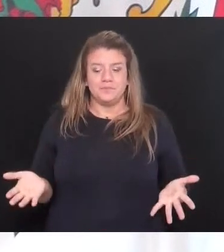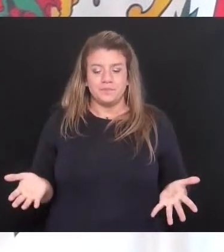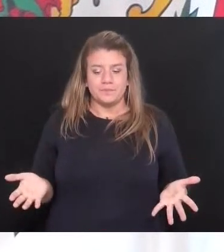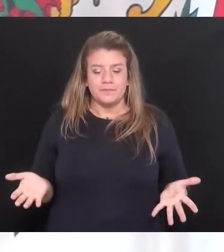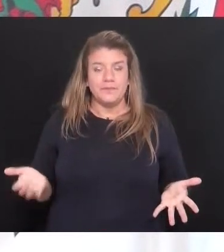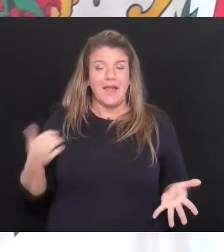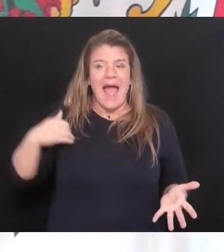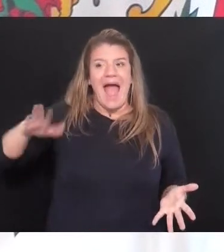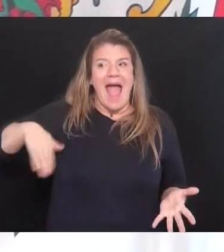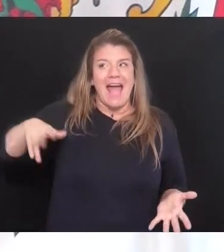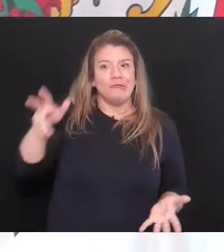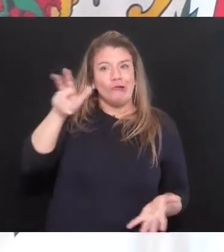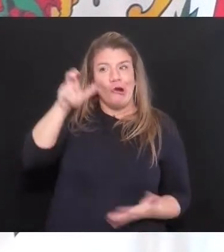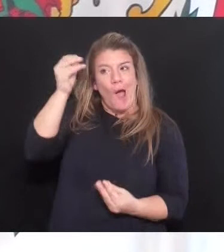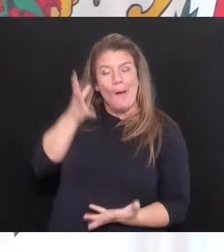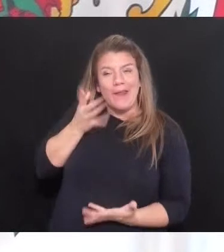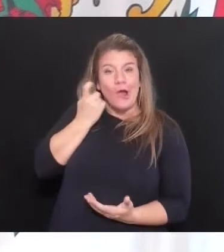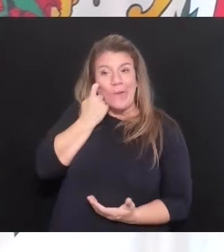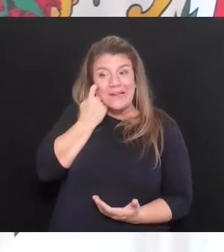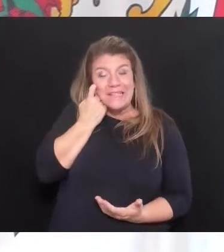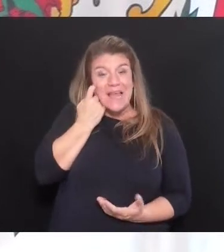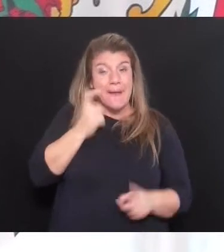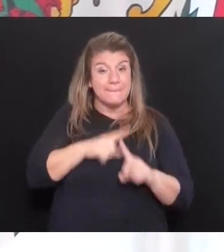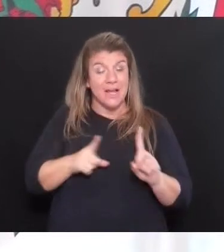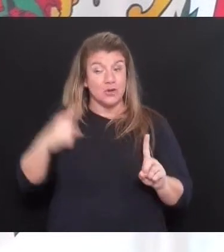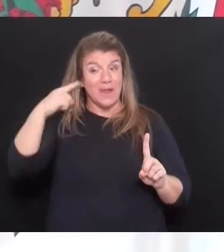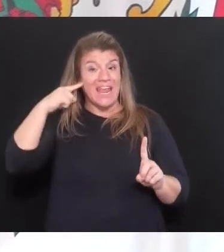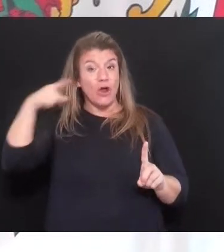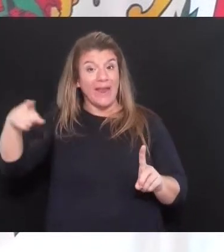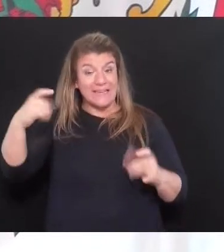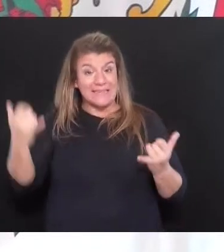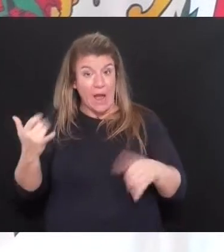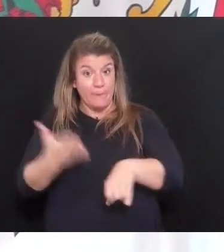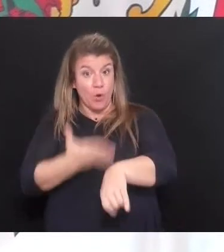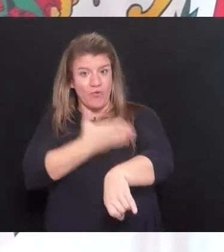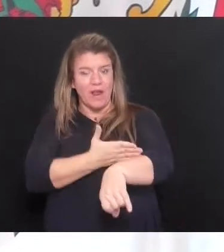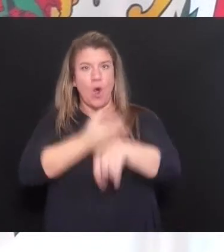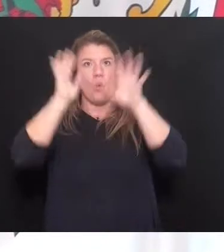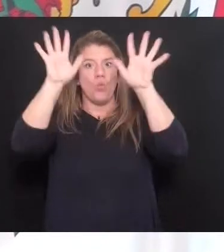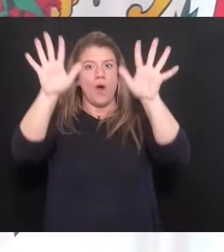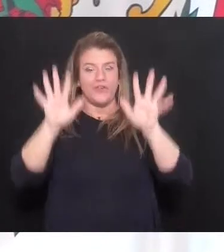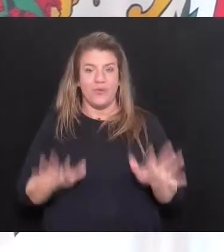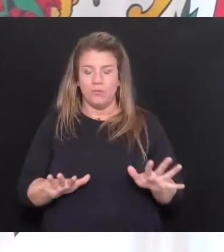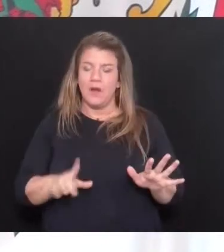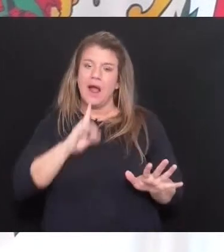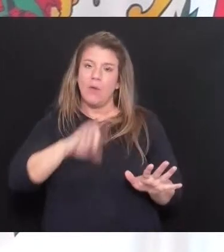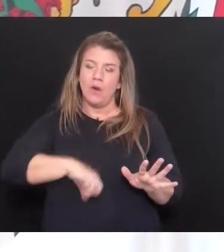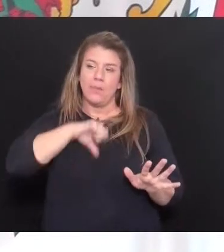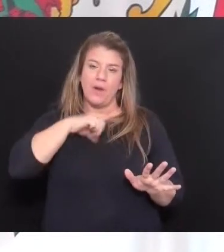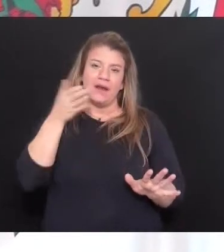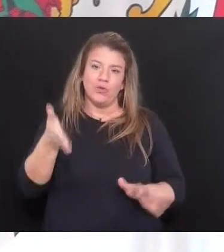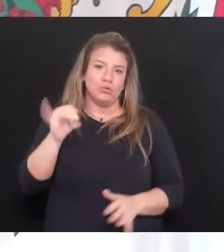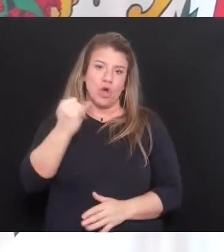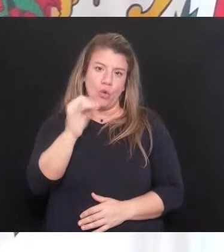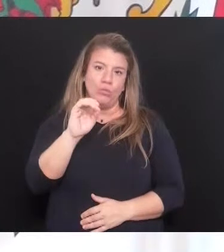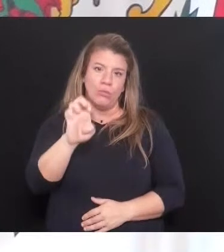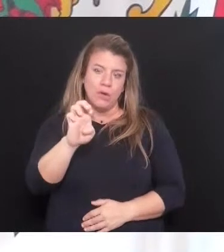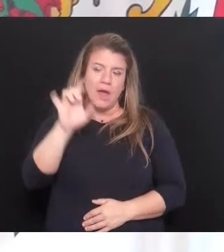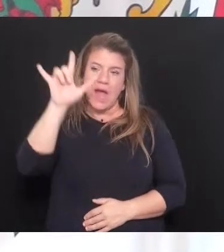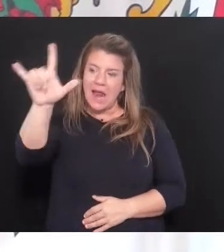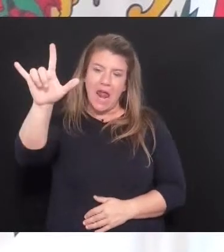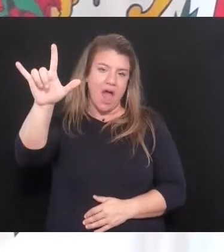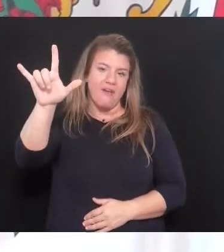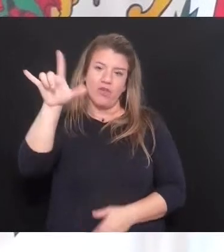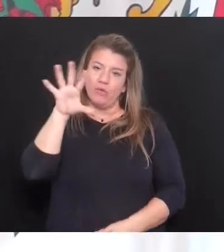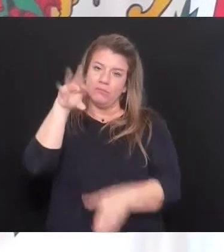hadn't gotten an update in the last couple of days, but to hear that Joe's doing better, wonderful. And we're really proud of you, Joe, and love you with all